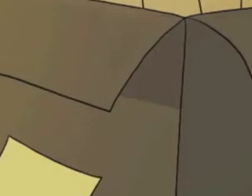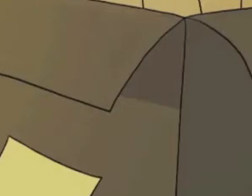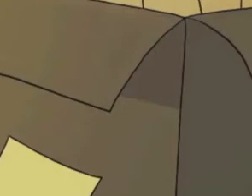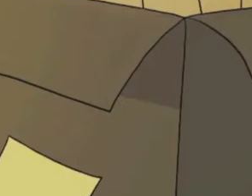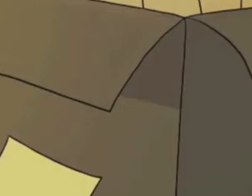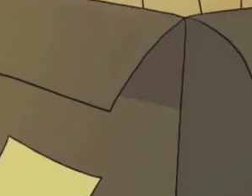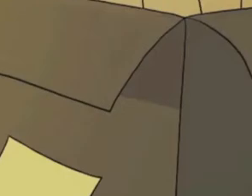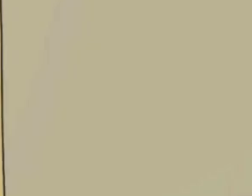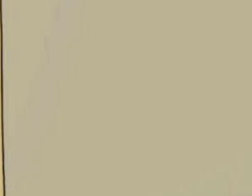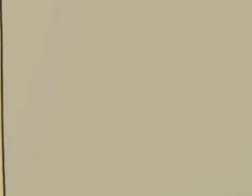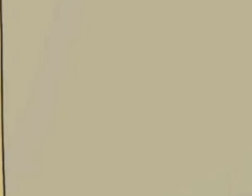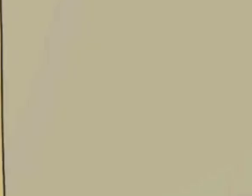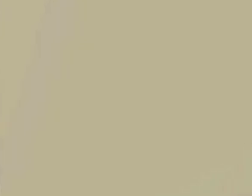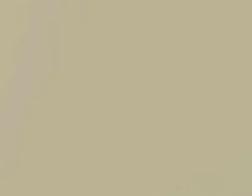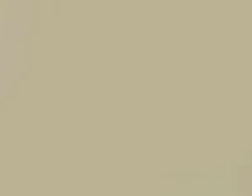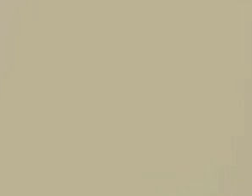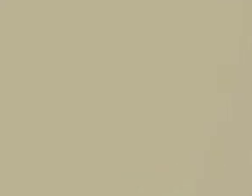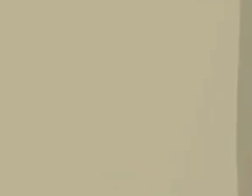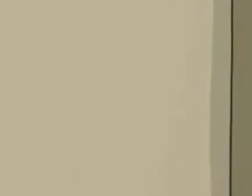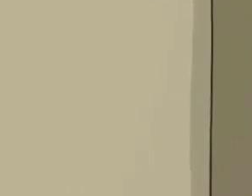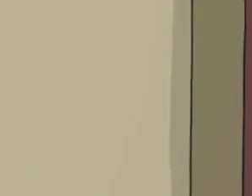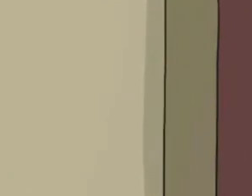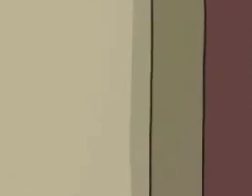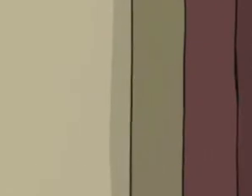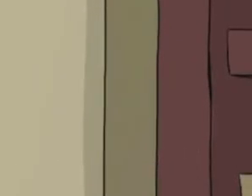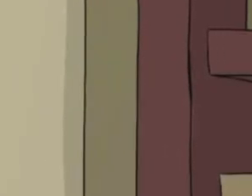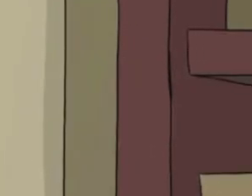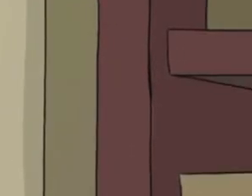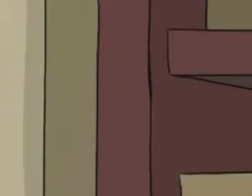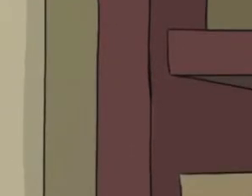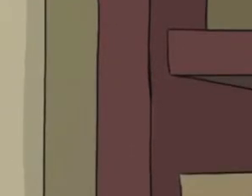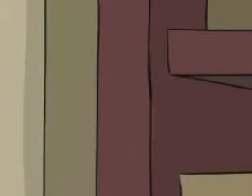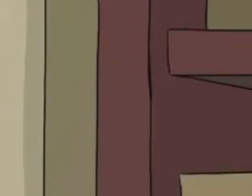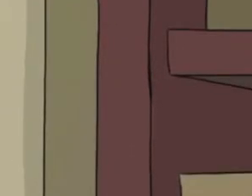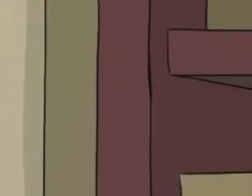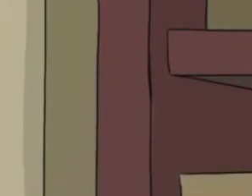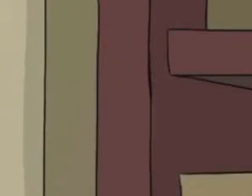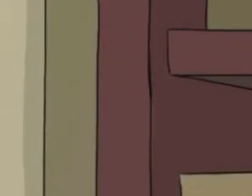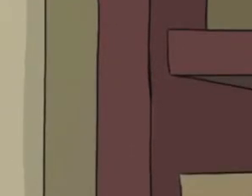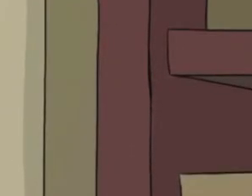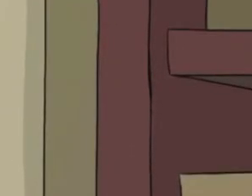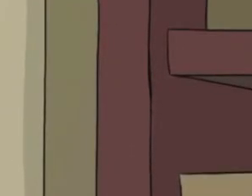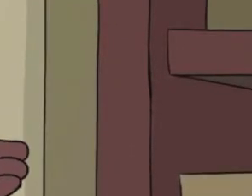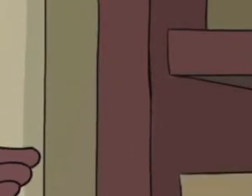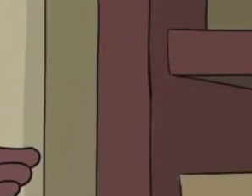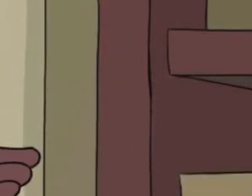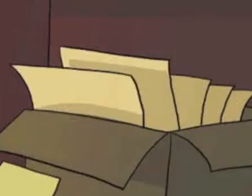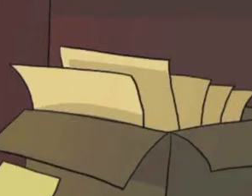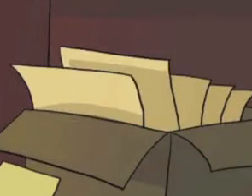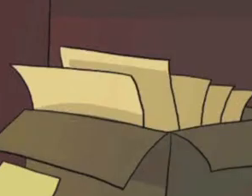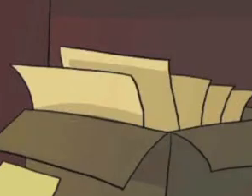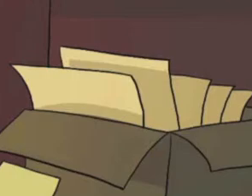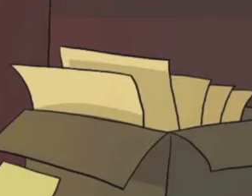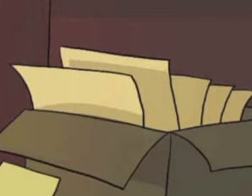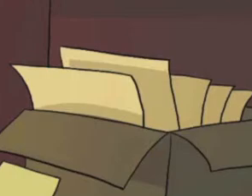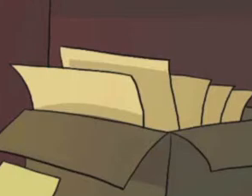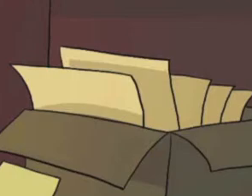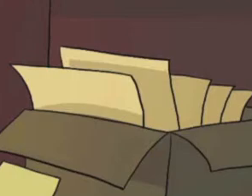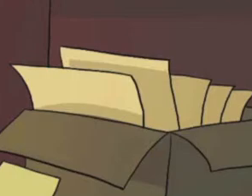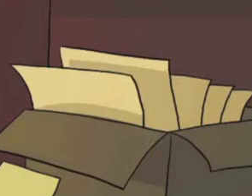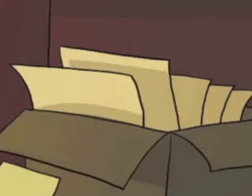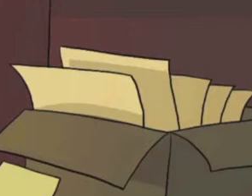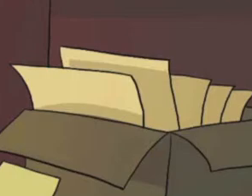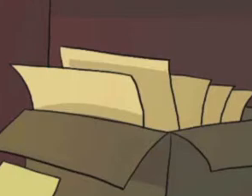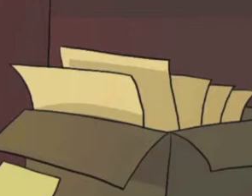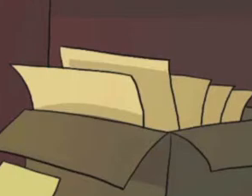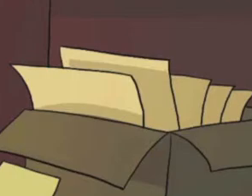received yesterday. But I can't find it. You know there is a way of keeping all this in one place and available to you as and when you need